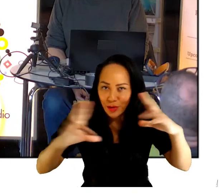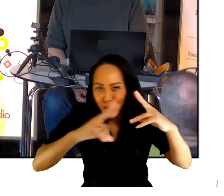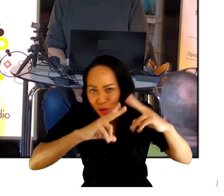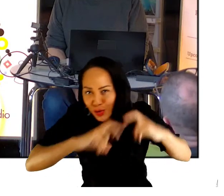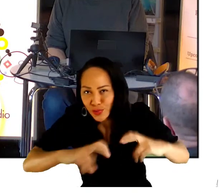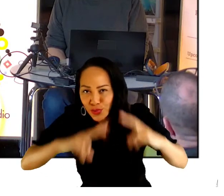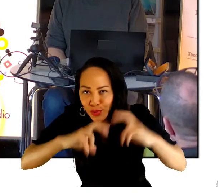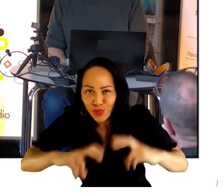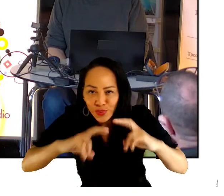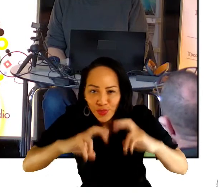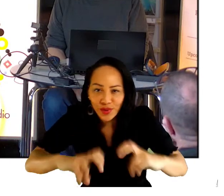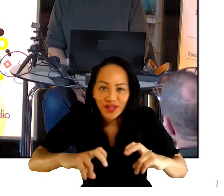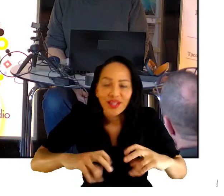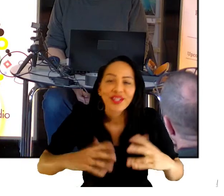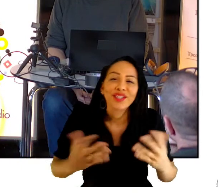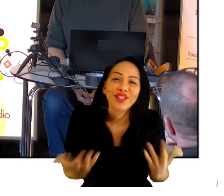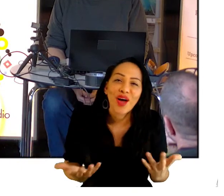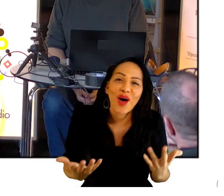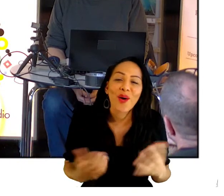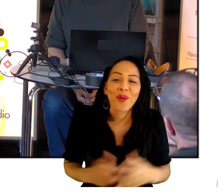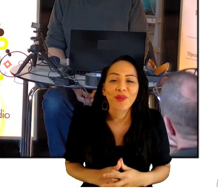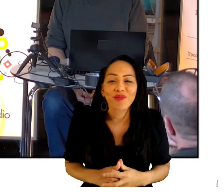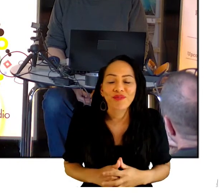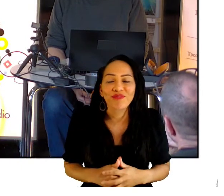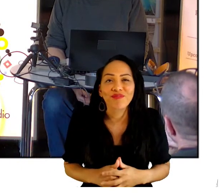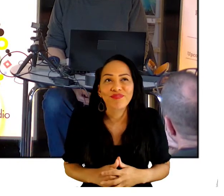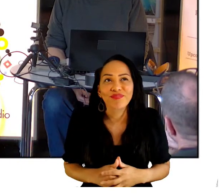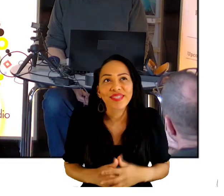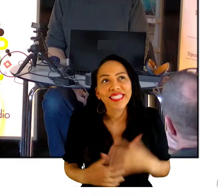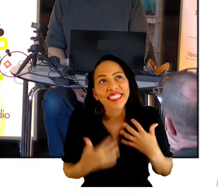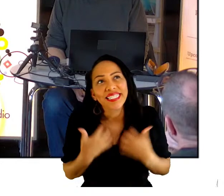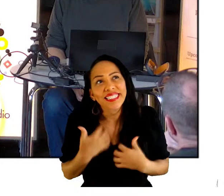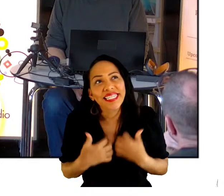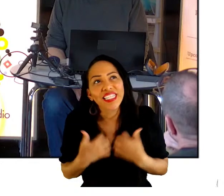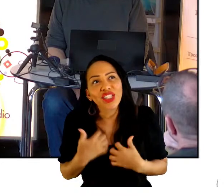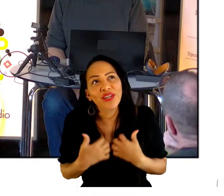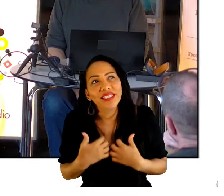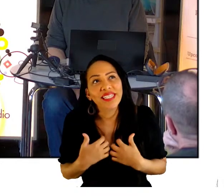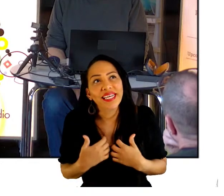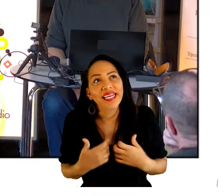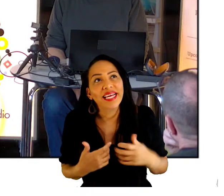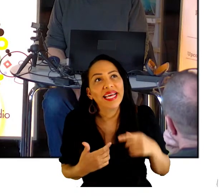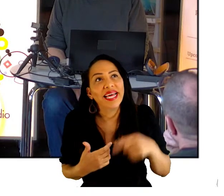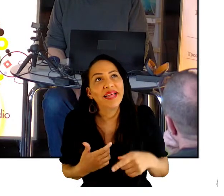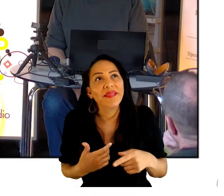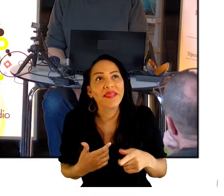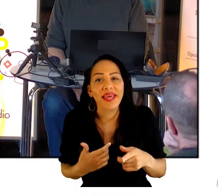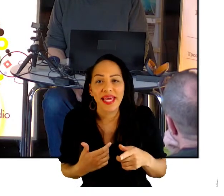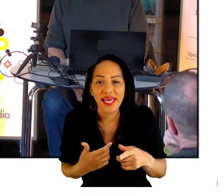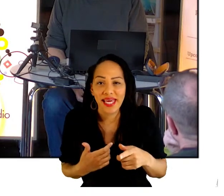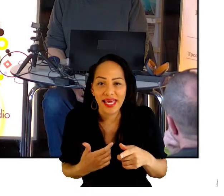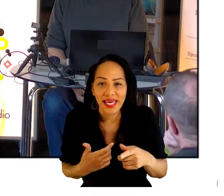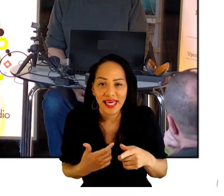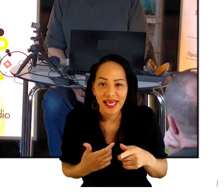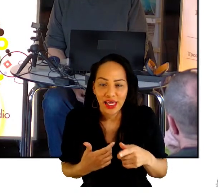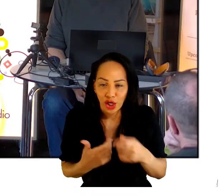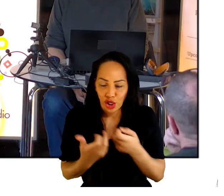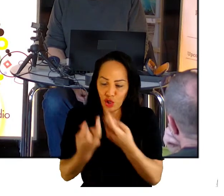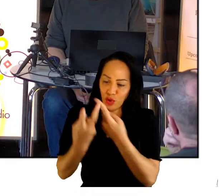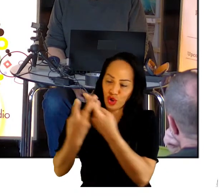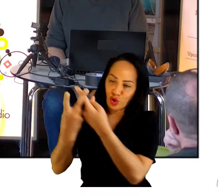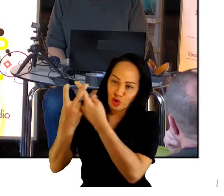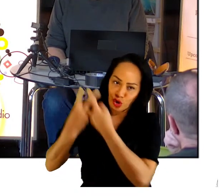the playfulness, or maybe not playfulness, in the curation of the self, or how you want to be